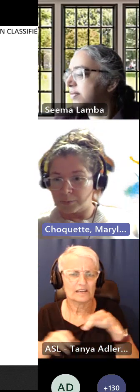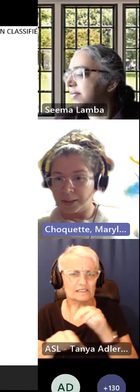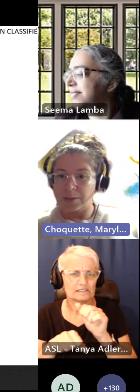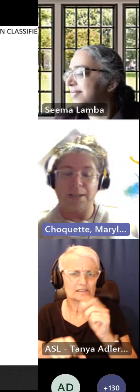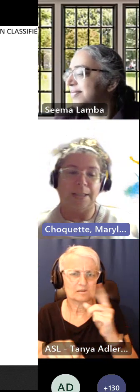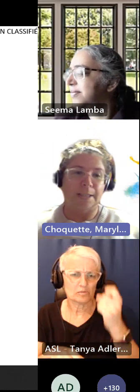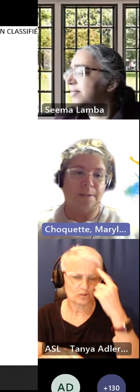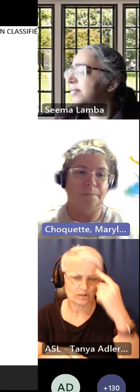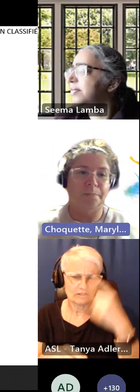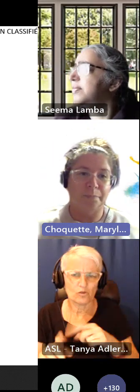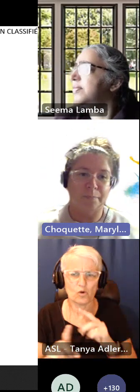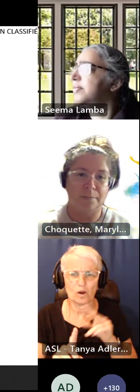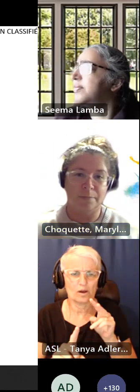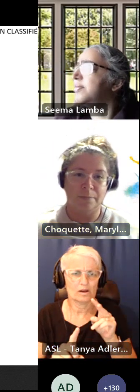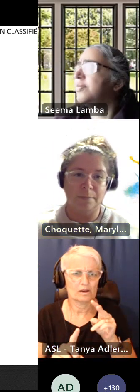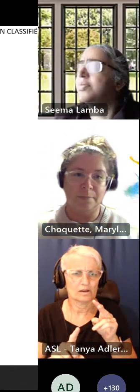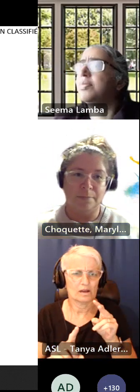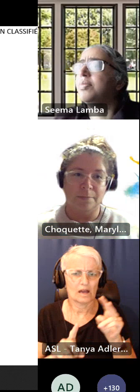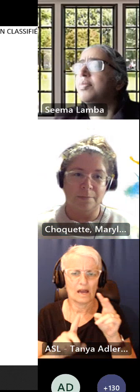the applicability?